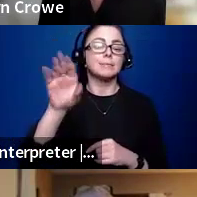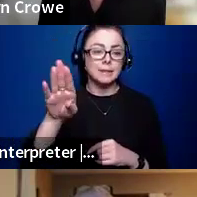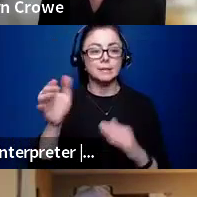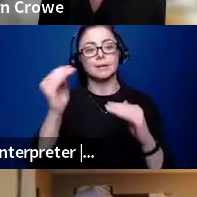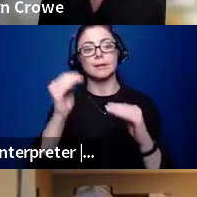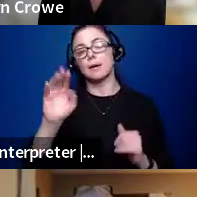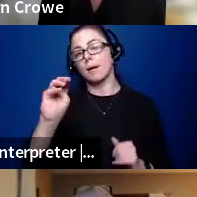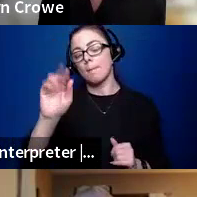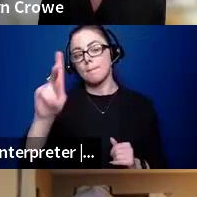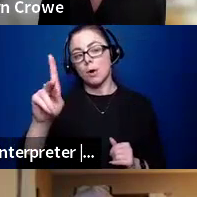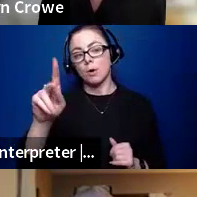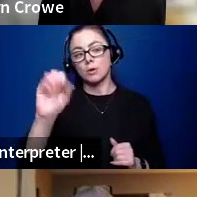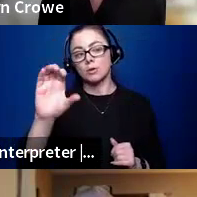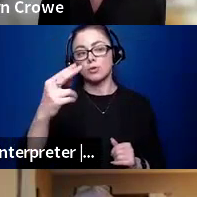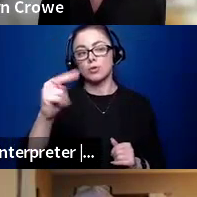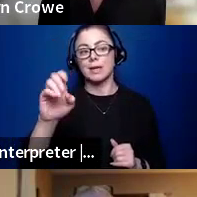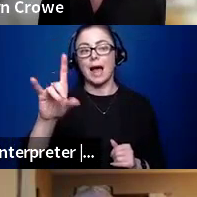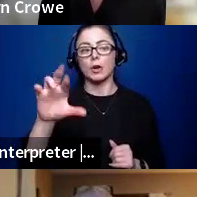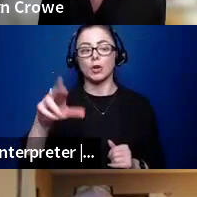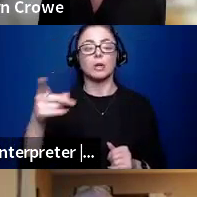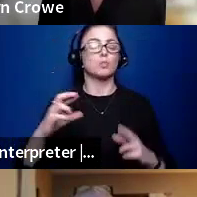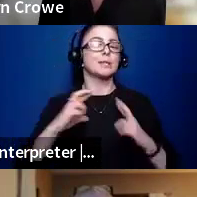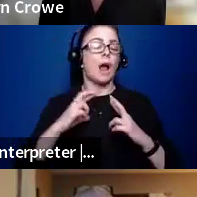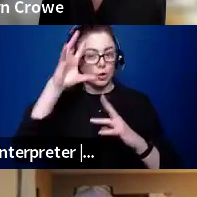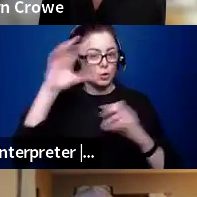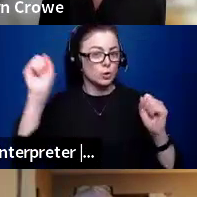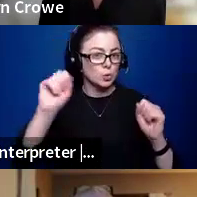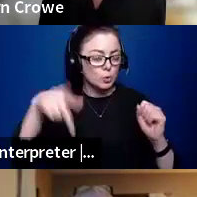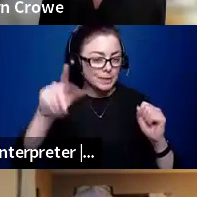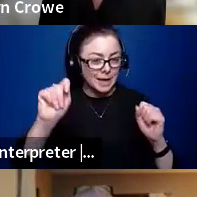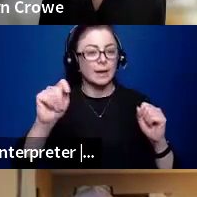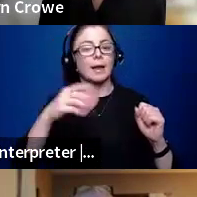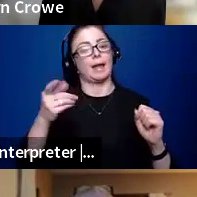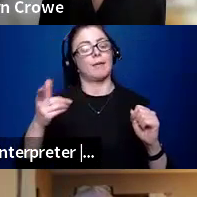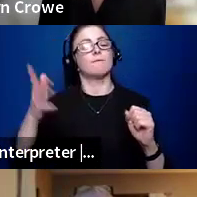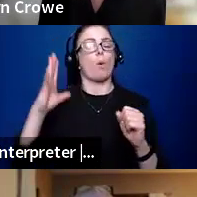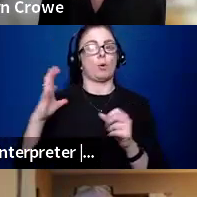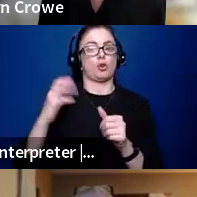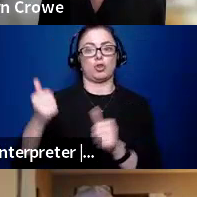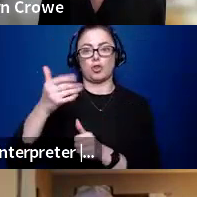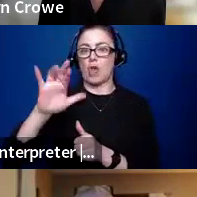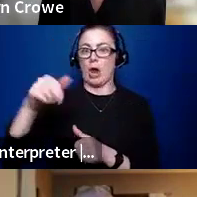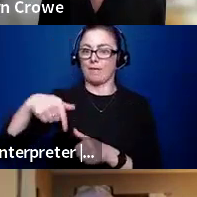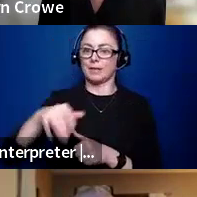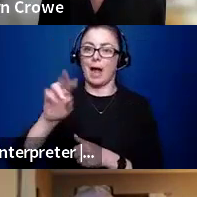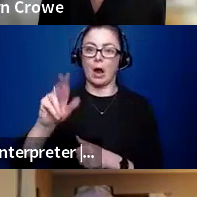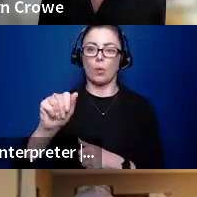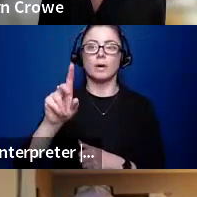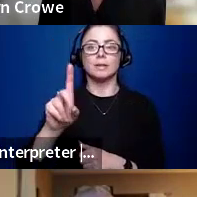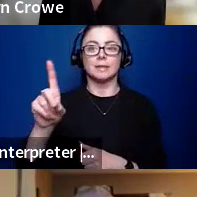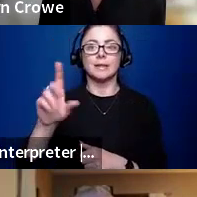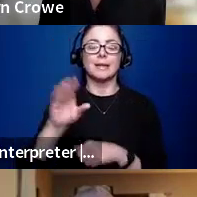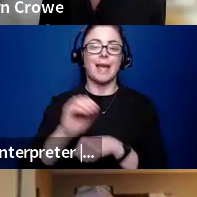and was a former chair of our Iowa DD Council, and Riley, who's a special education